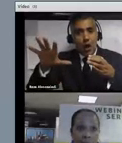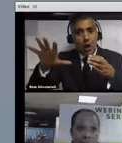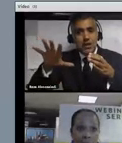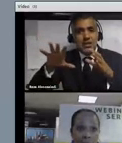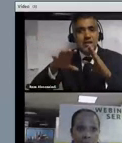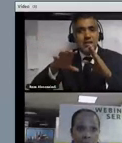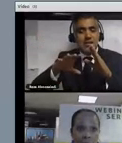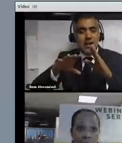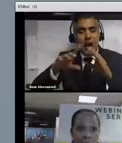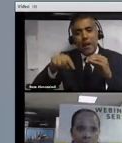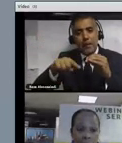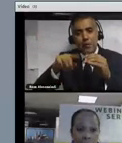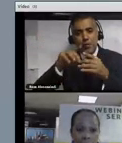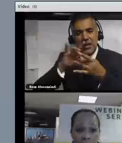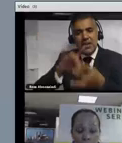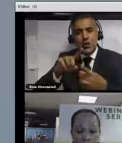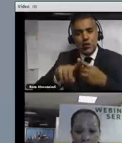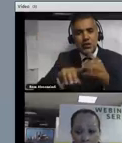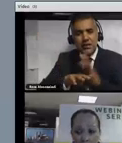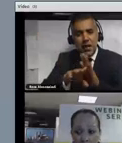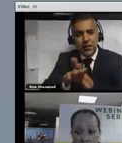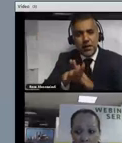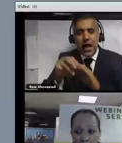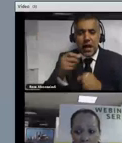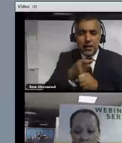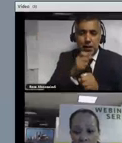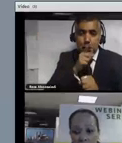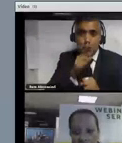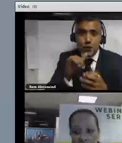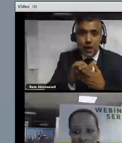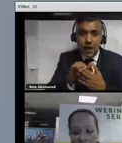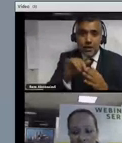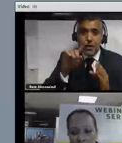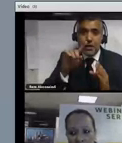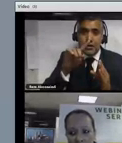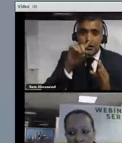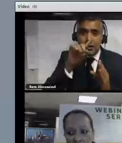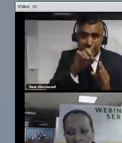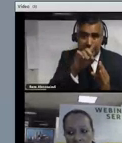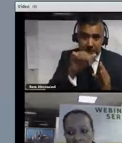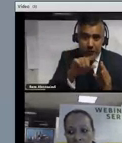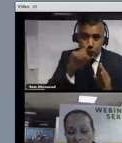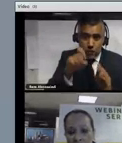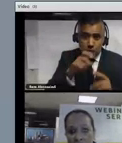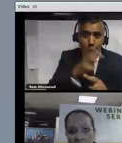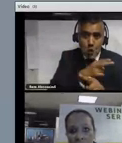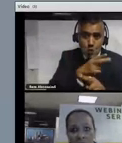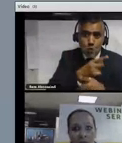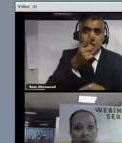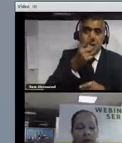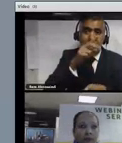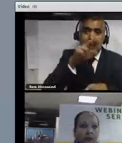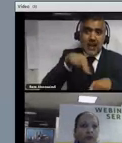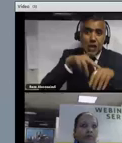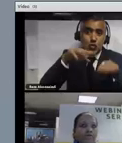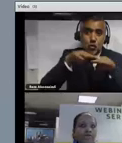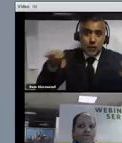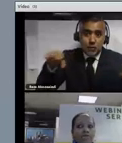developing and ensuring that the disability questions are used at national level?